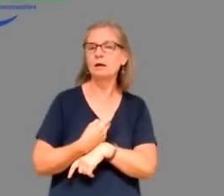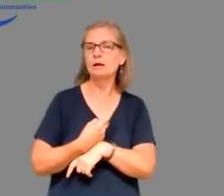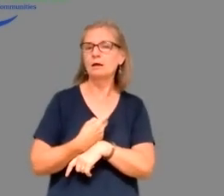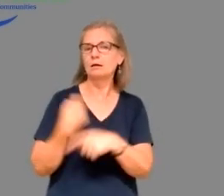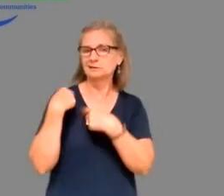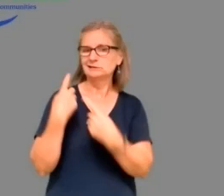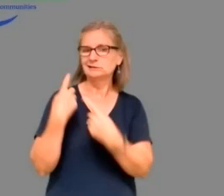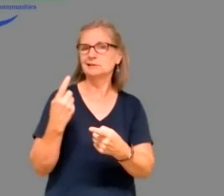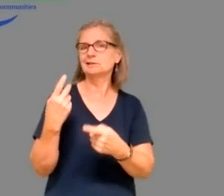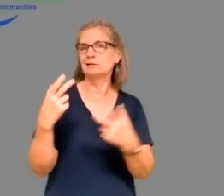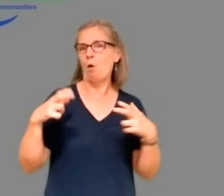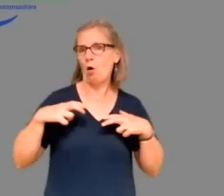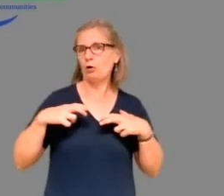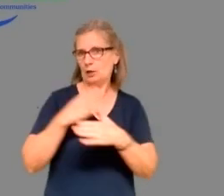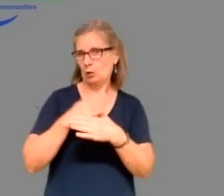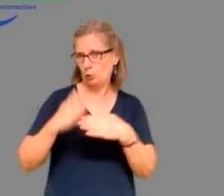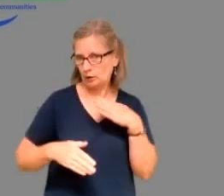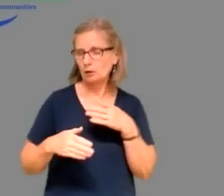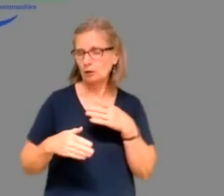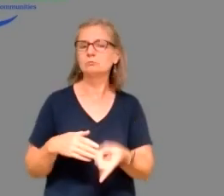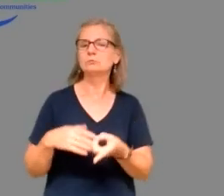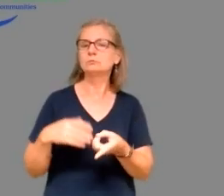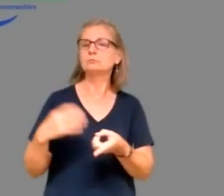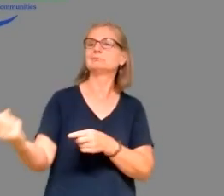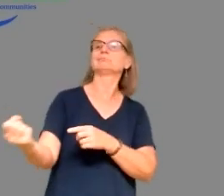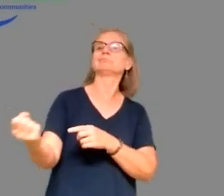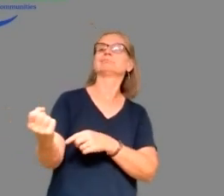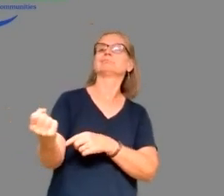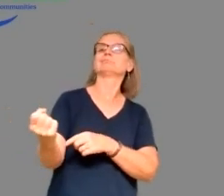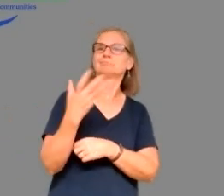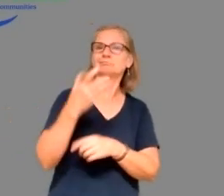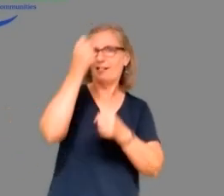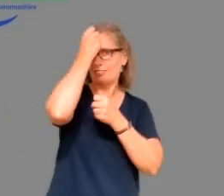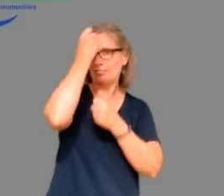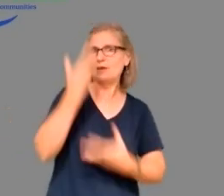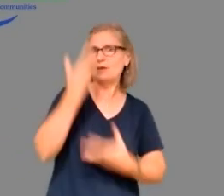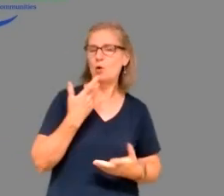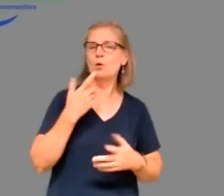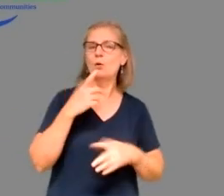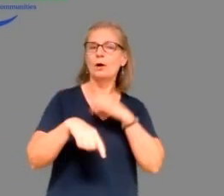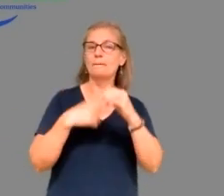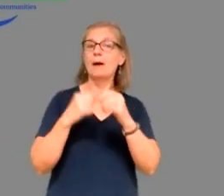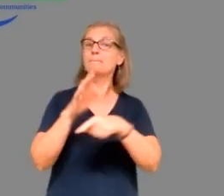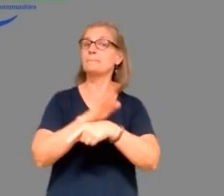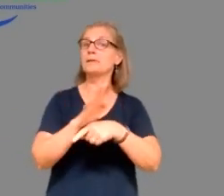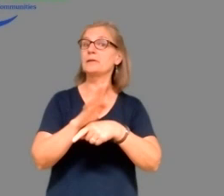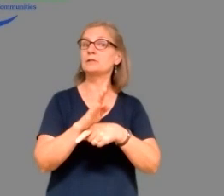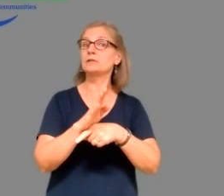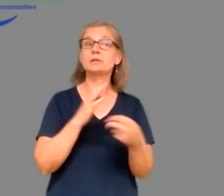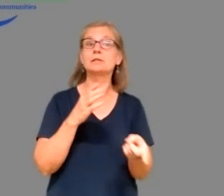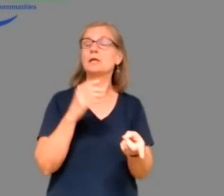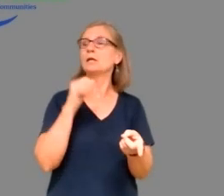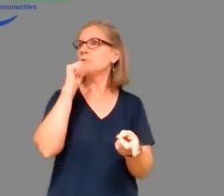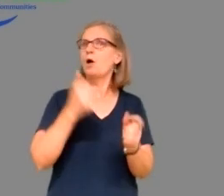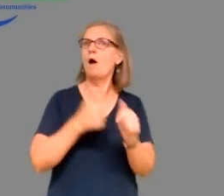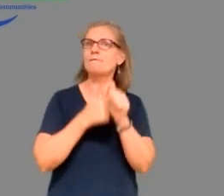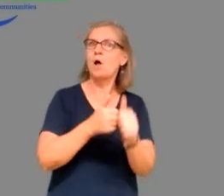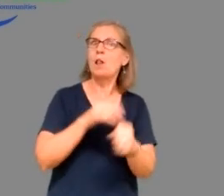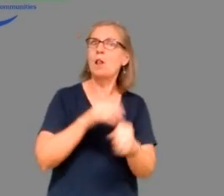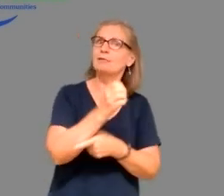weekend of businesses that were not following their own guidance as far as there have